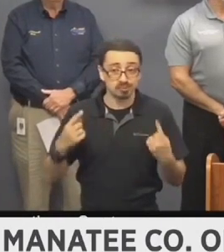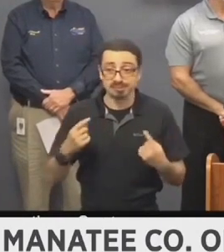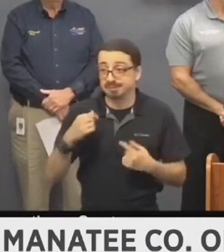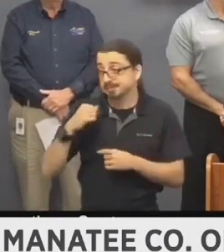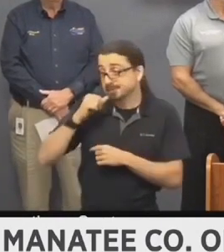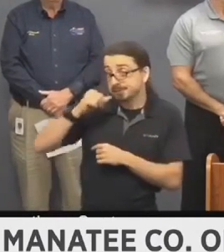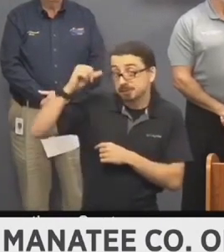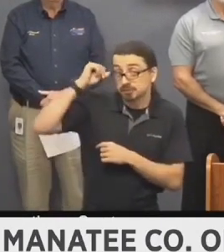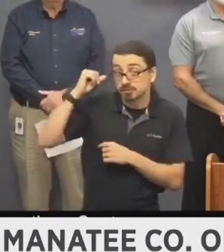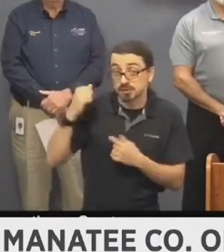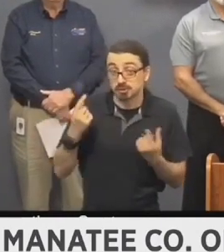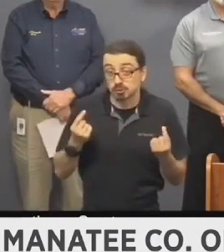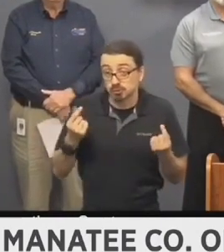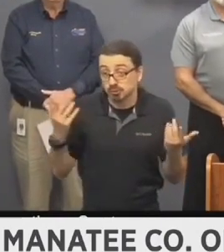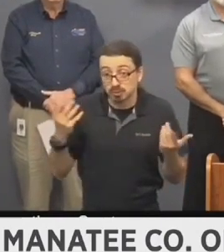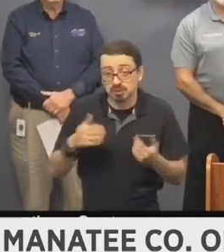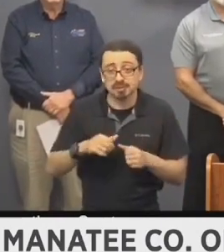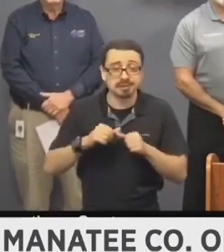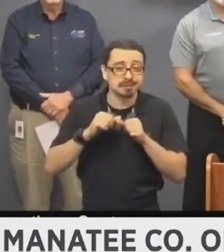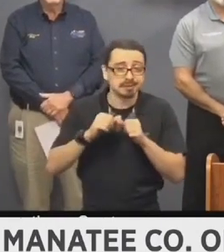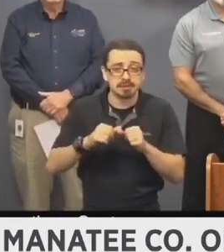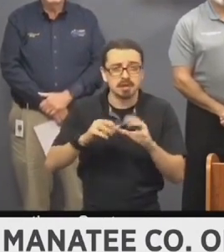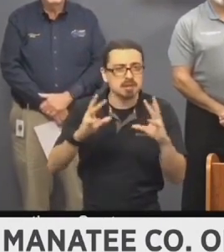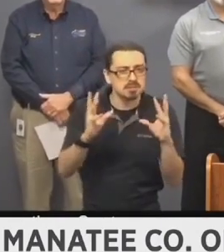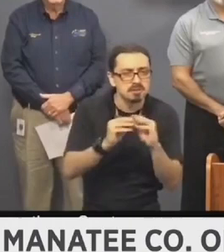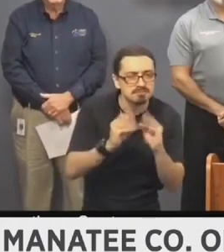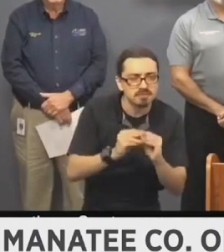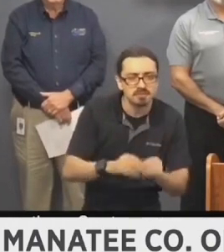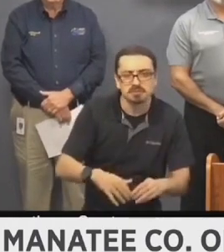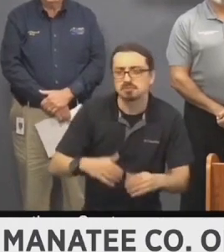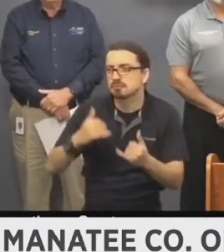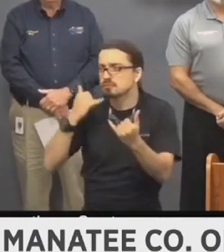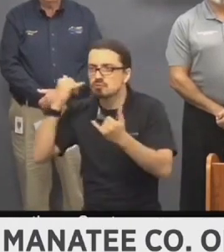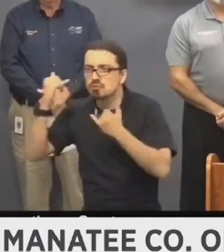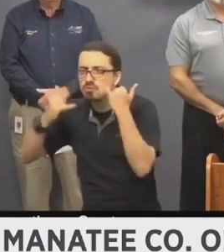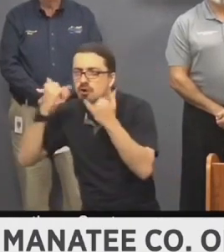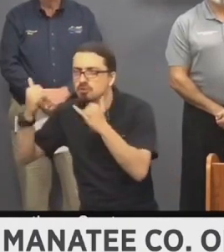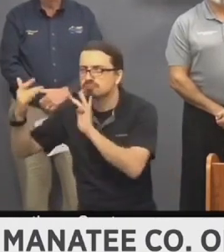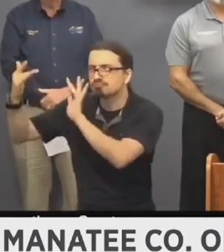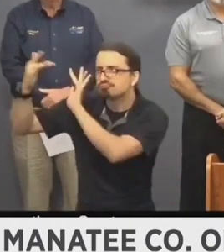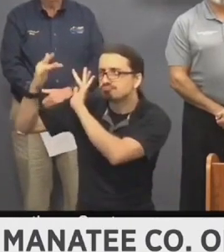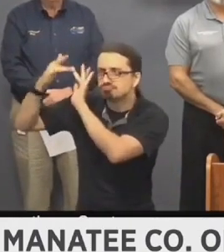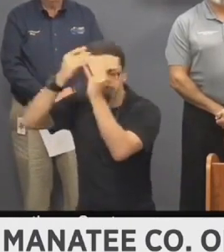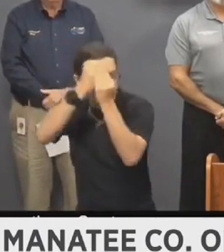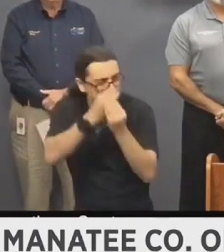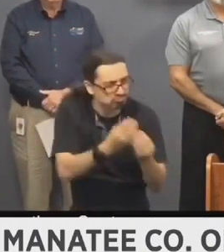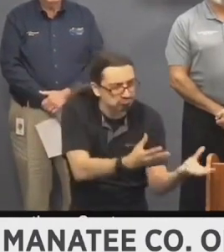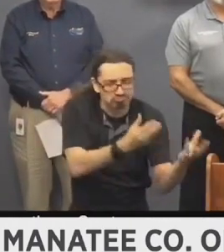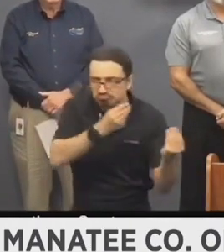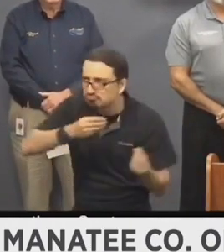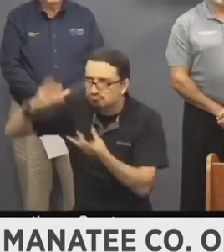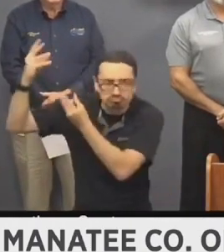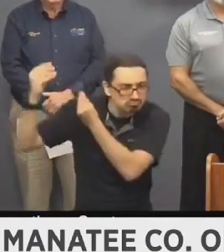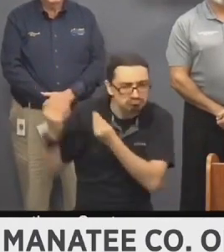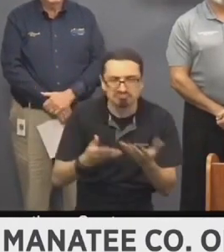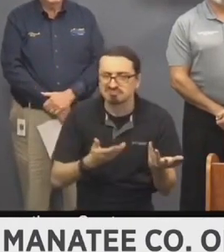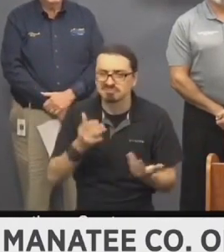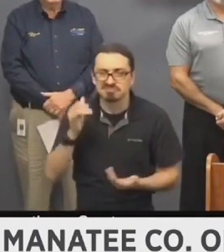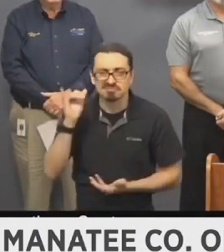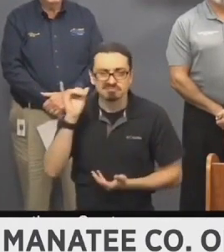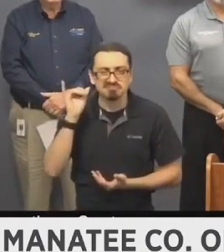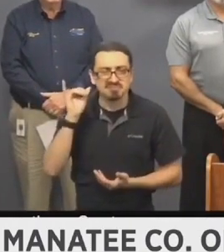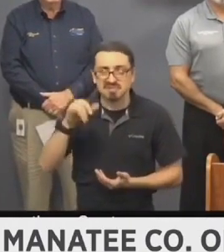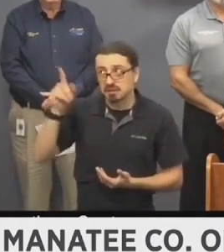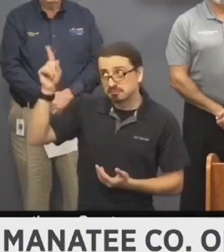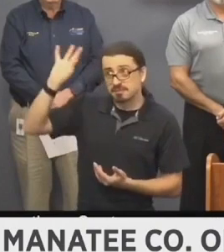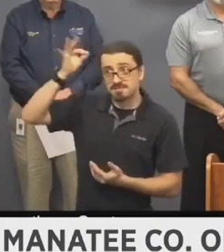on constant conference calls. We've been in direct contact with the state emergency management as well as our federal partners. So it's 24 hours